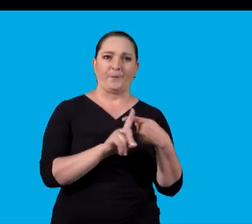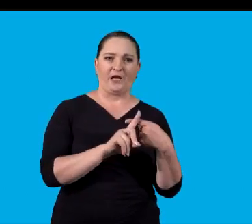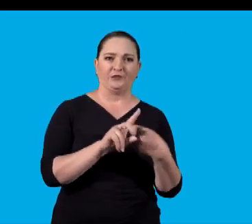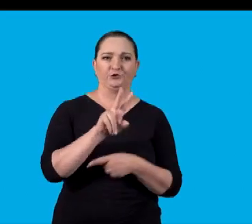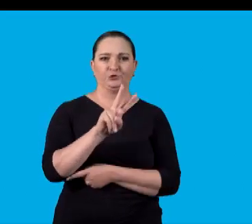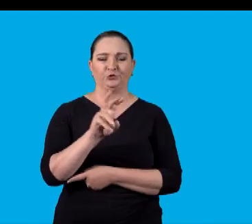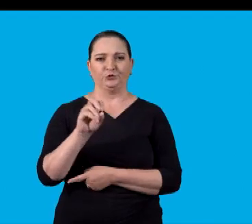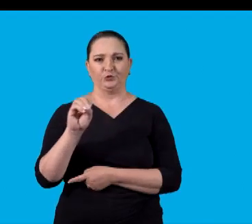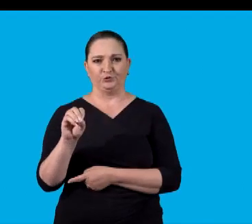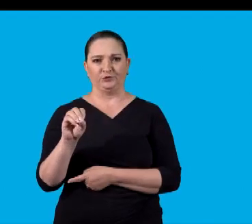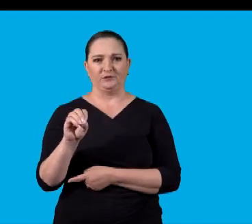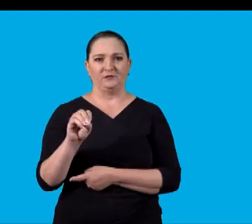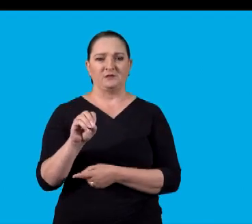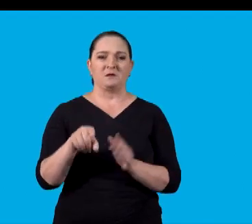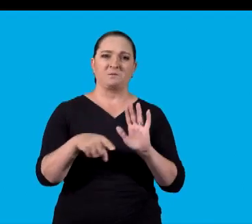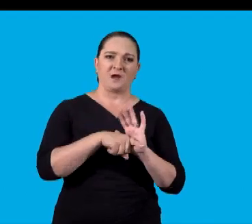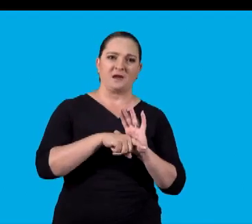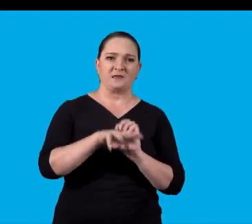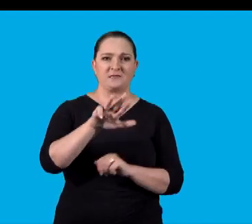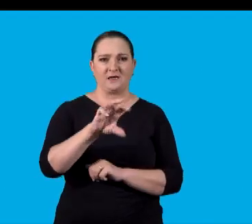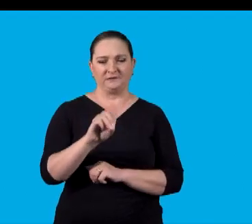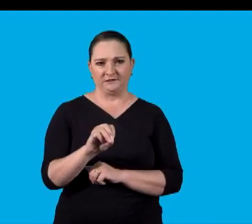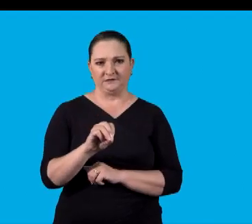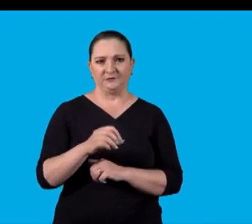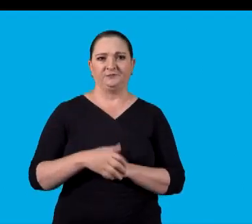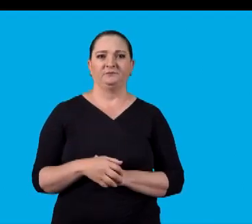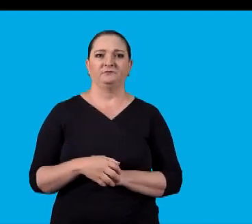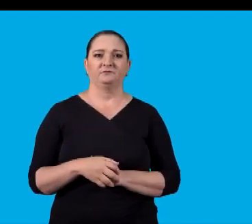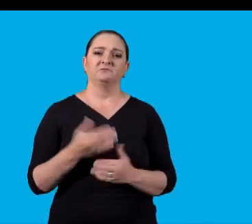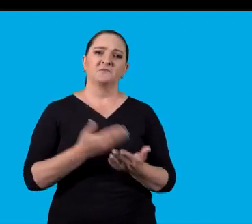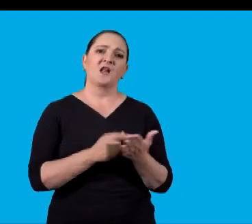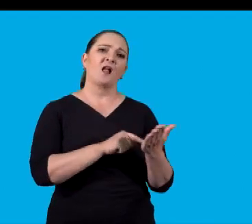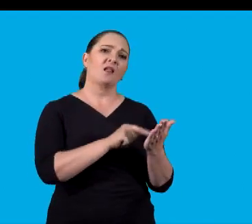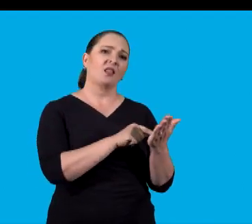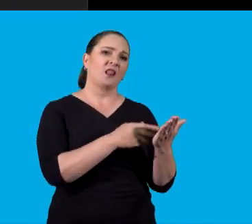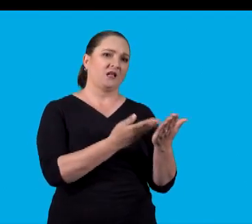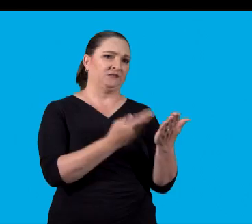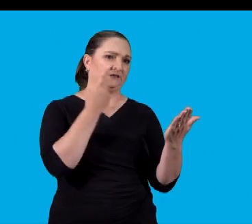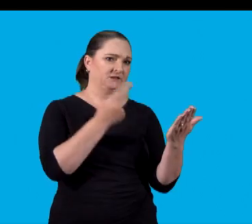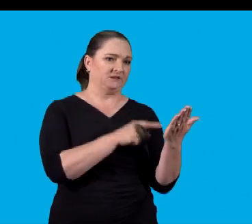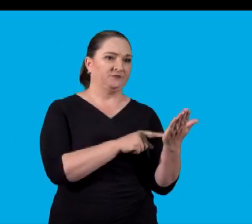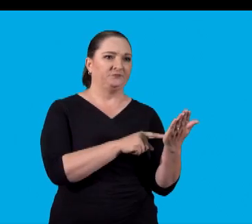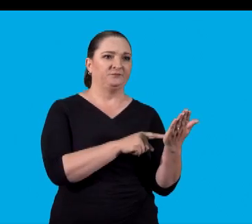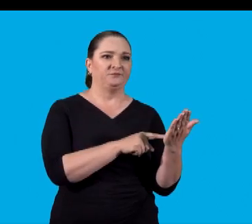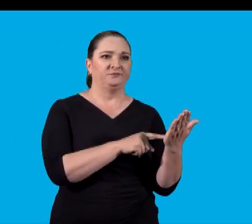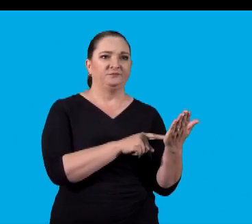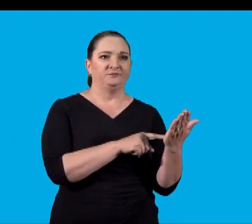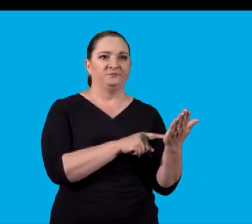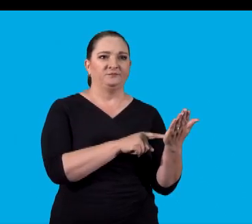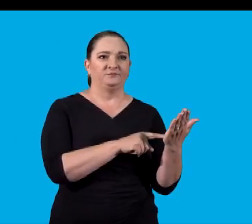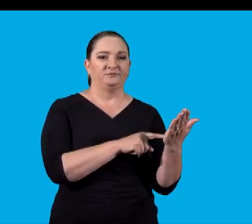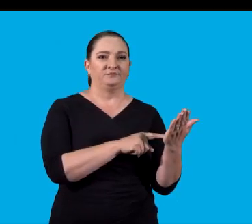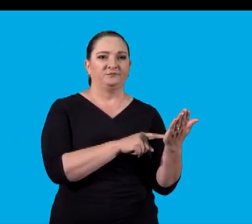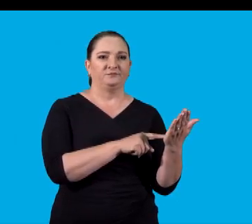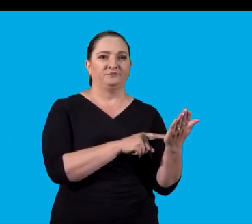200 minus 90. All right? Let's quickly have our calculators ready. Okay? Let's go over it.